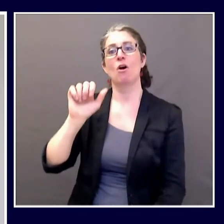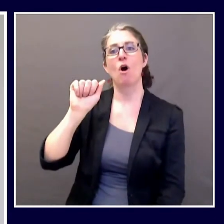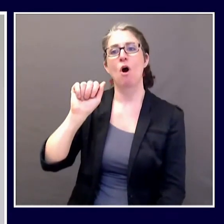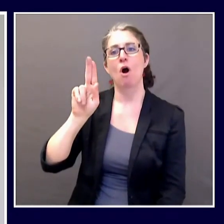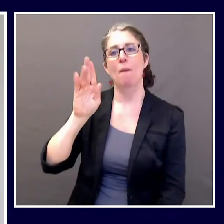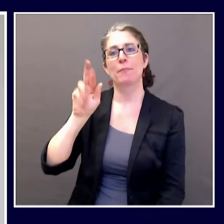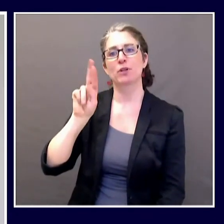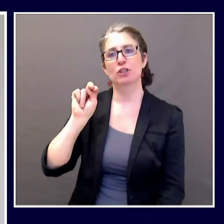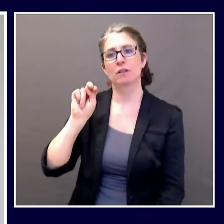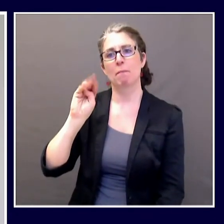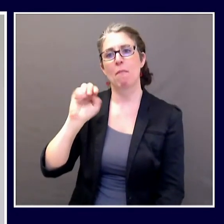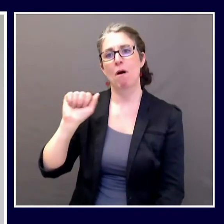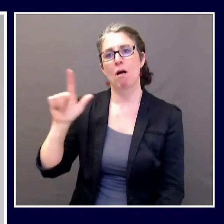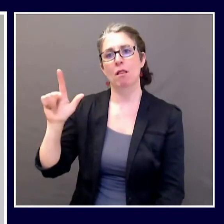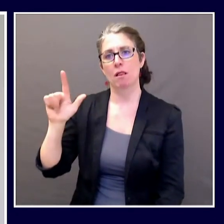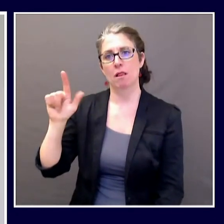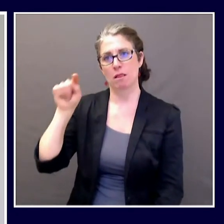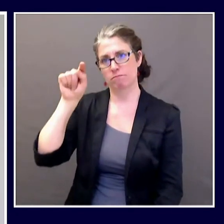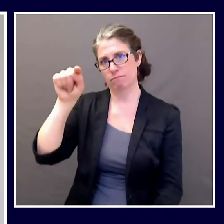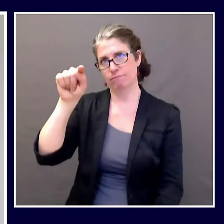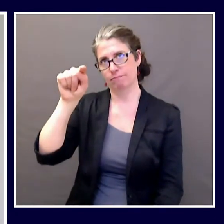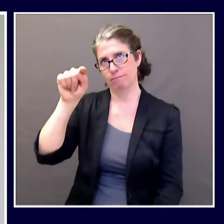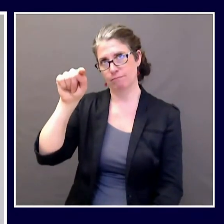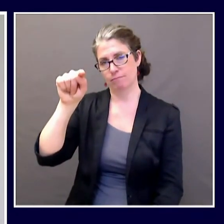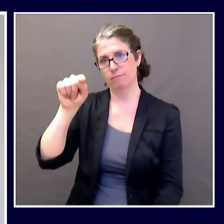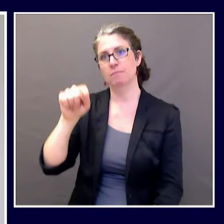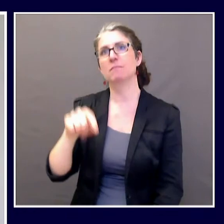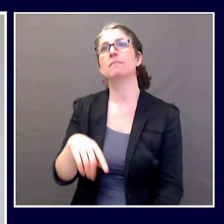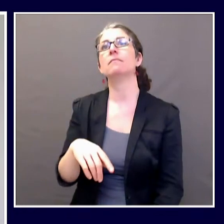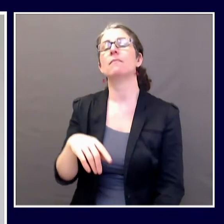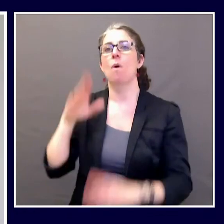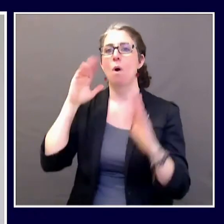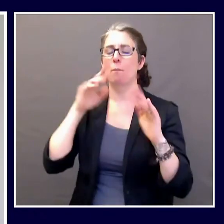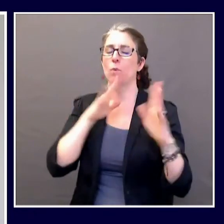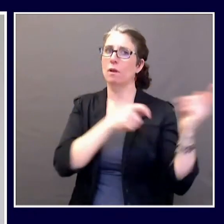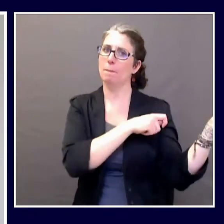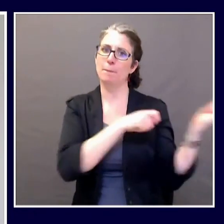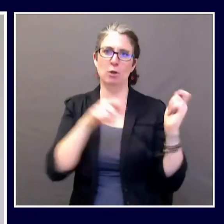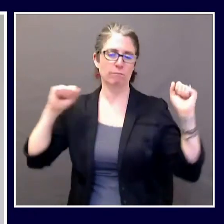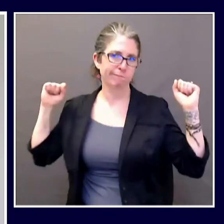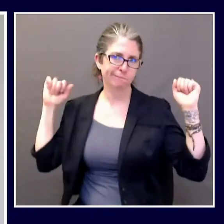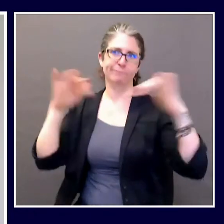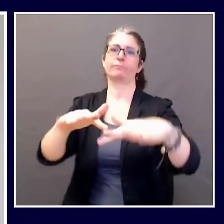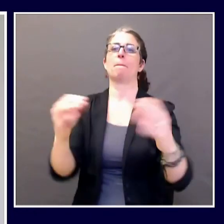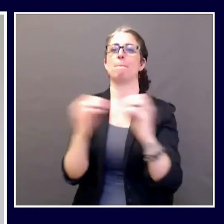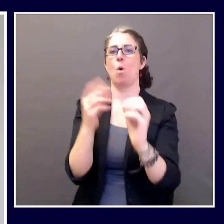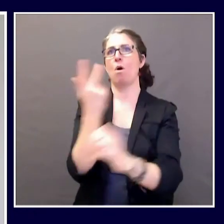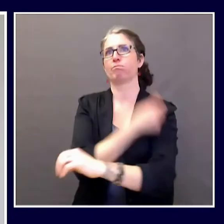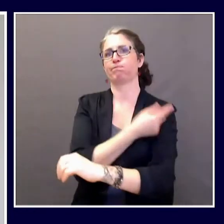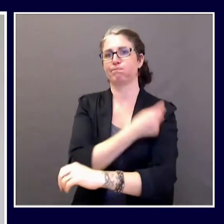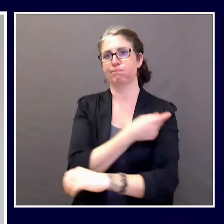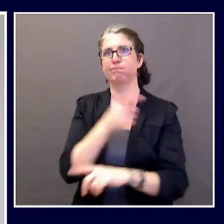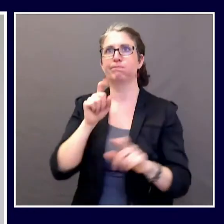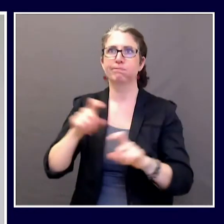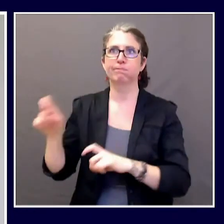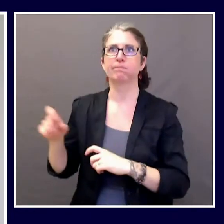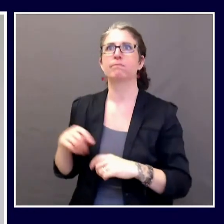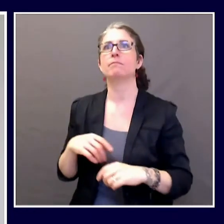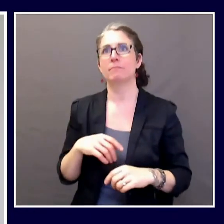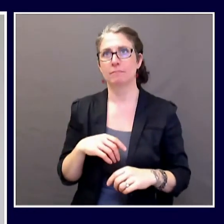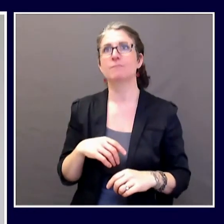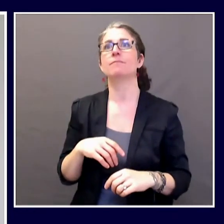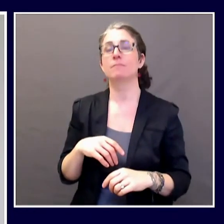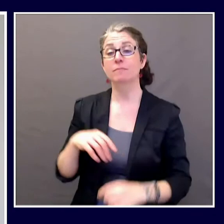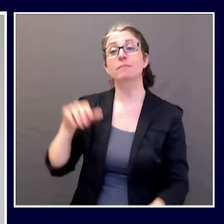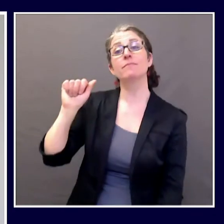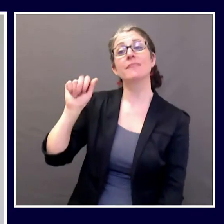and try to have more throughput at that site. We also, though, recognize that Androscoggin County is a large county. It's a diverse county. There are different